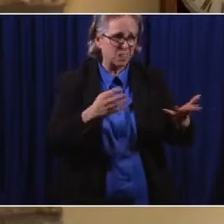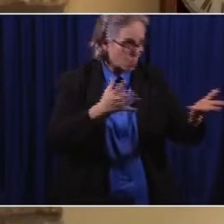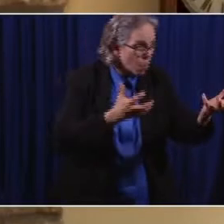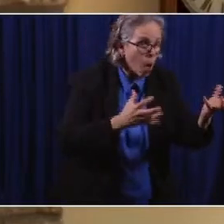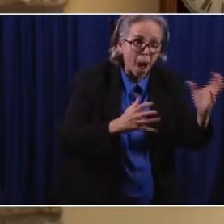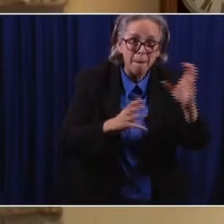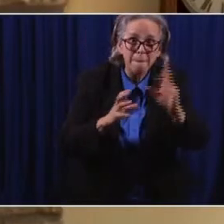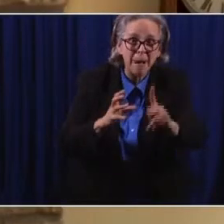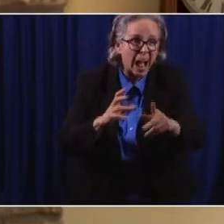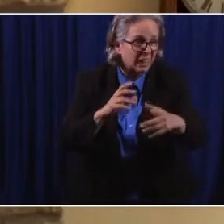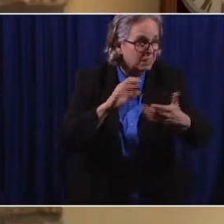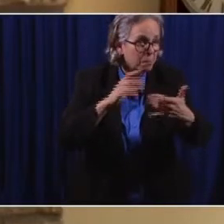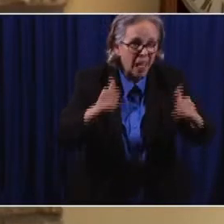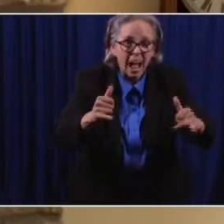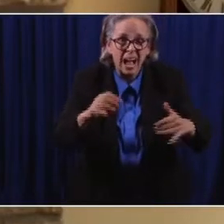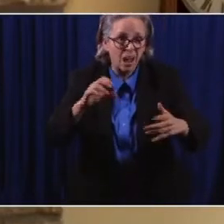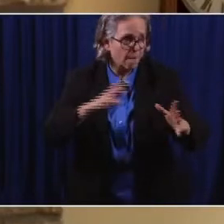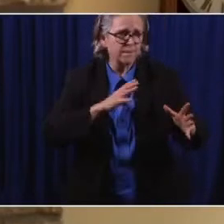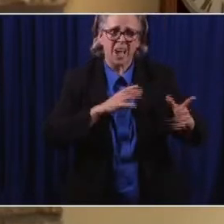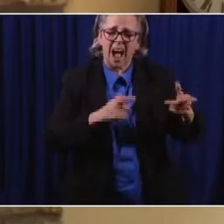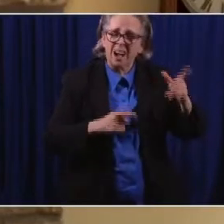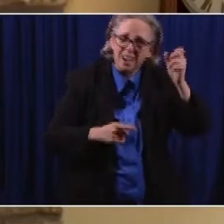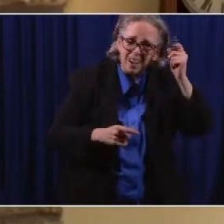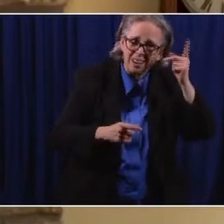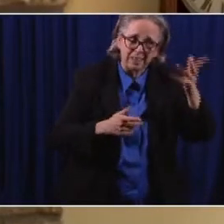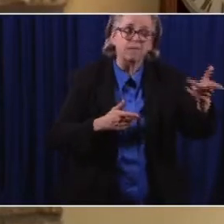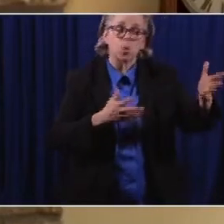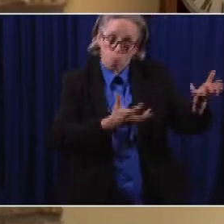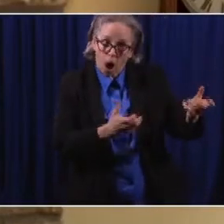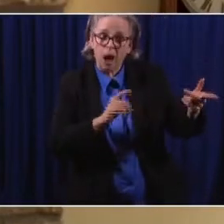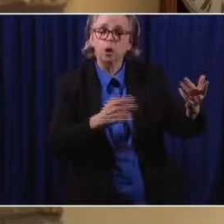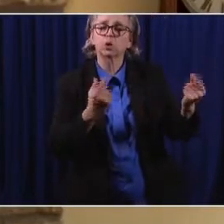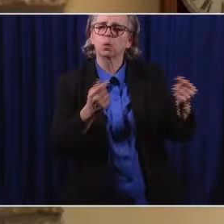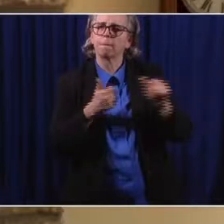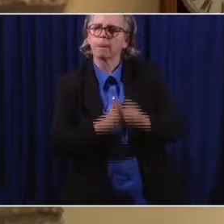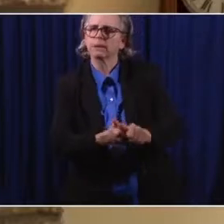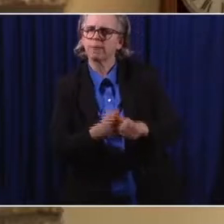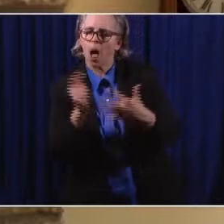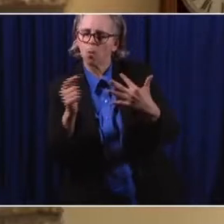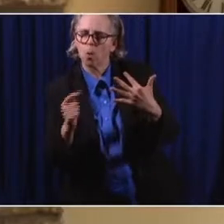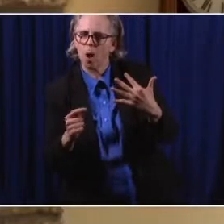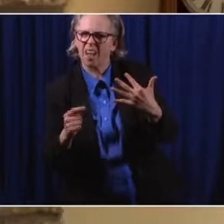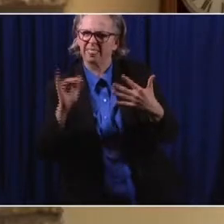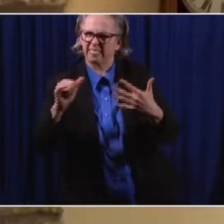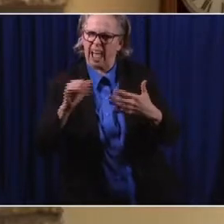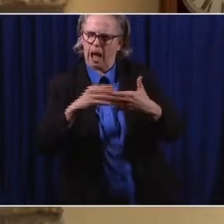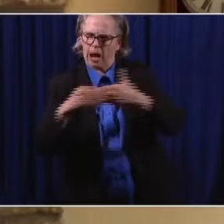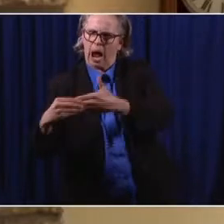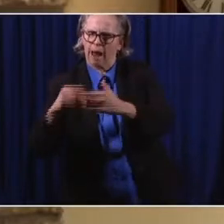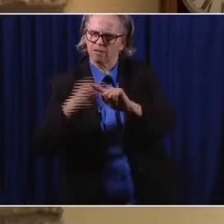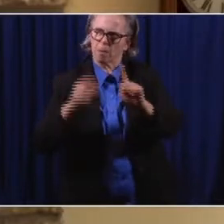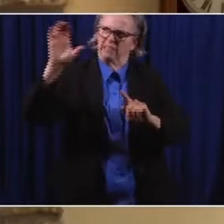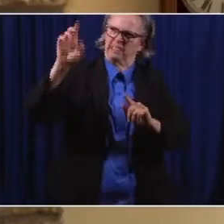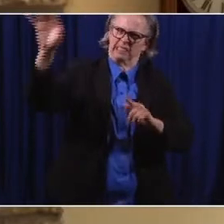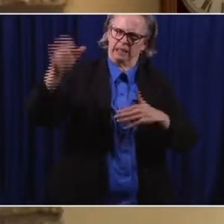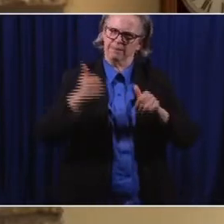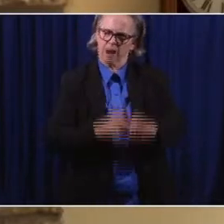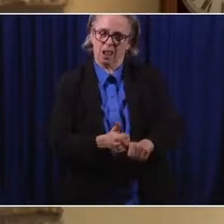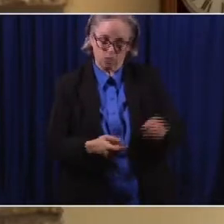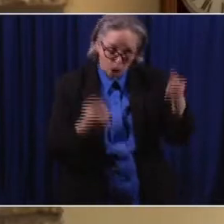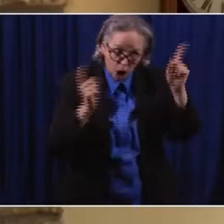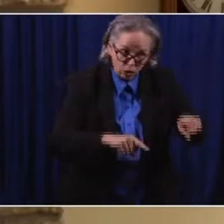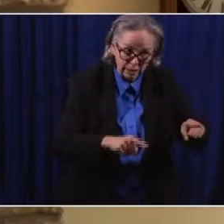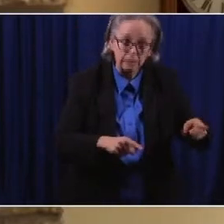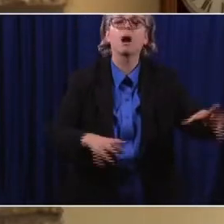follow basic health guidelines. And these are the basic health guidelines that we're going to have to follow. So it's a